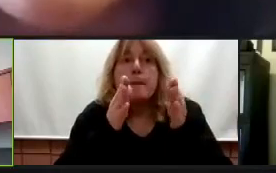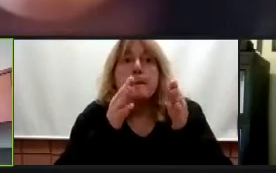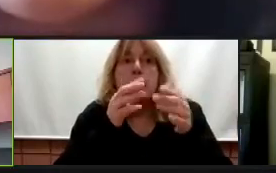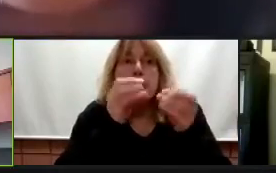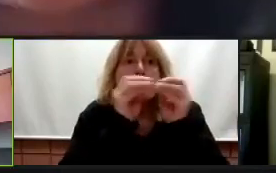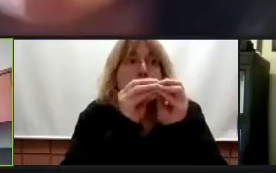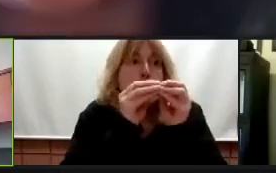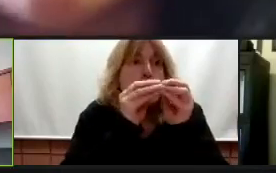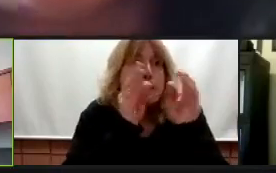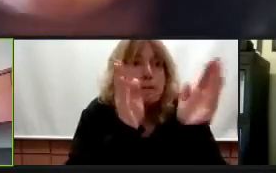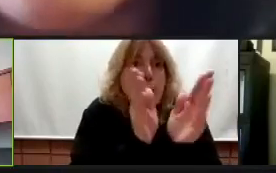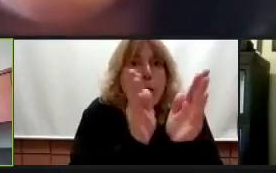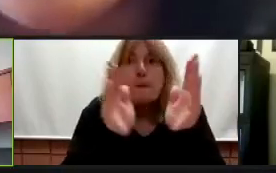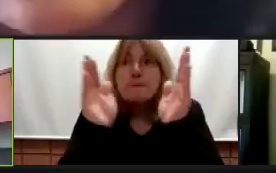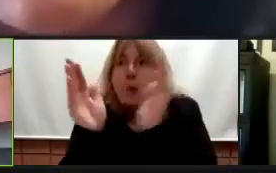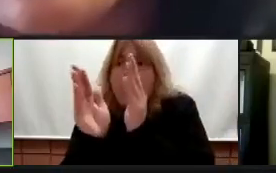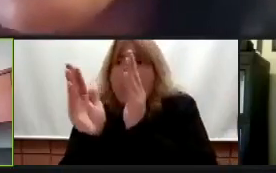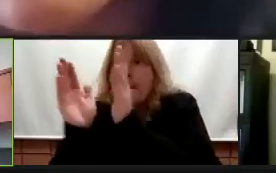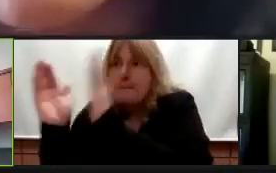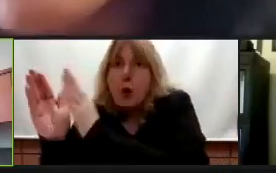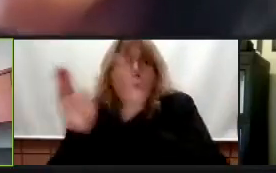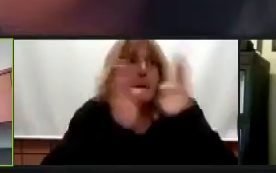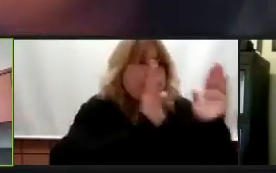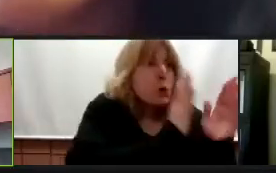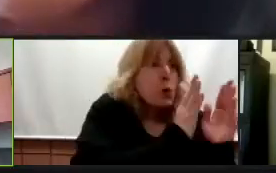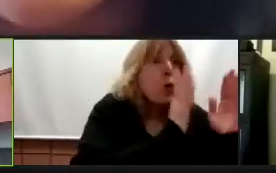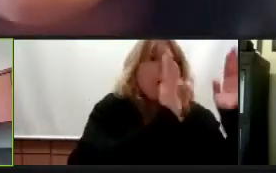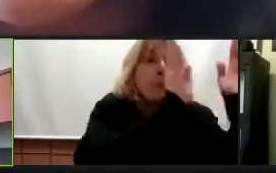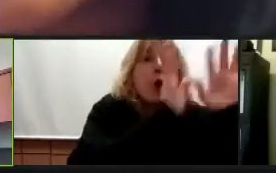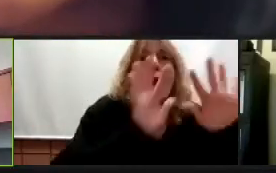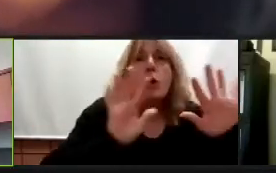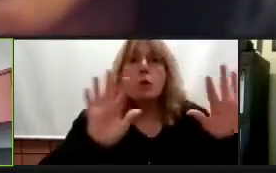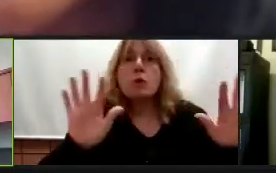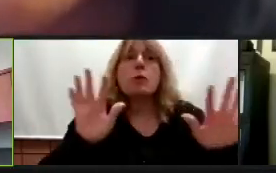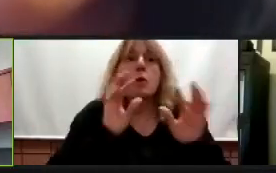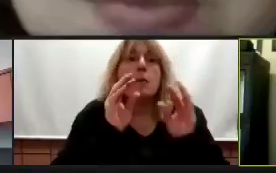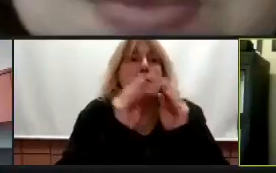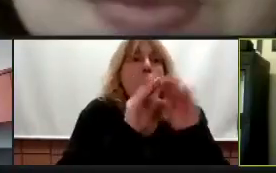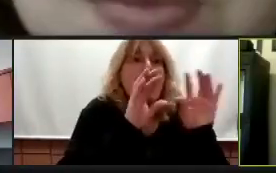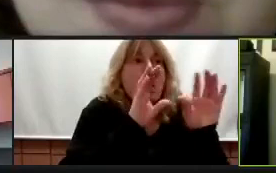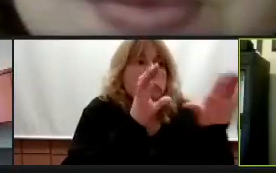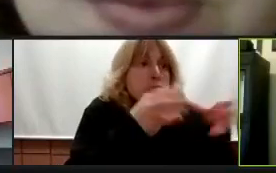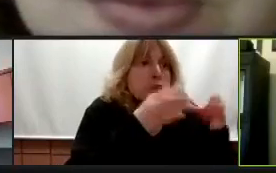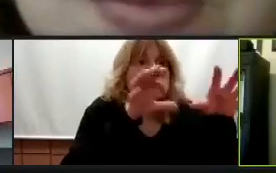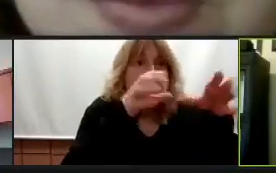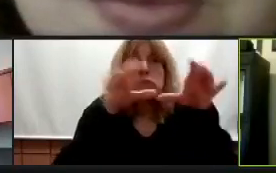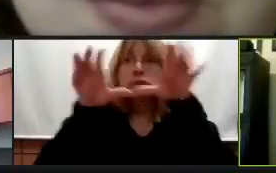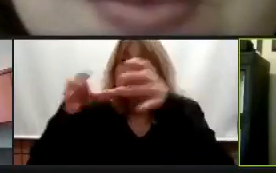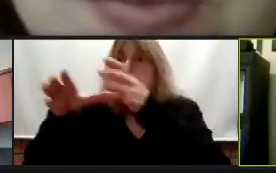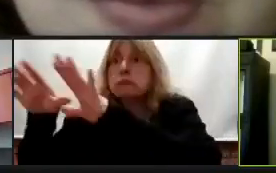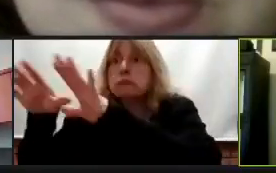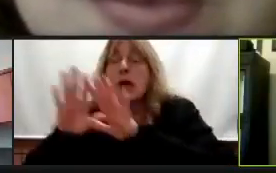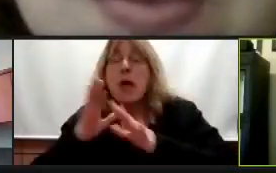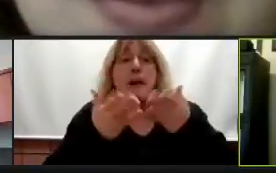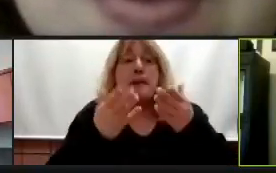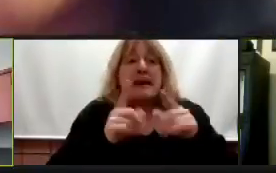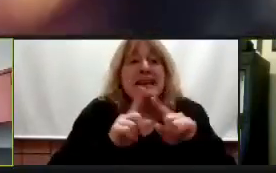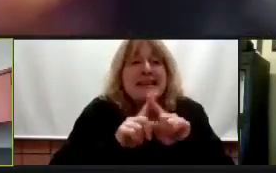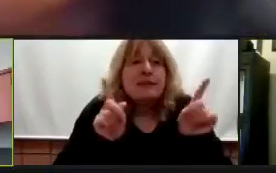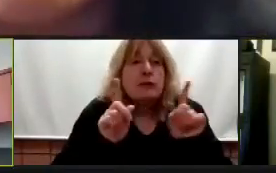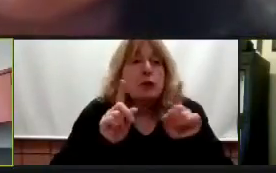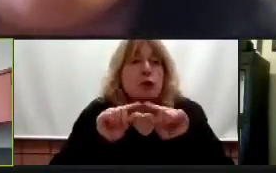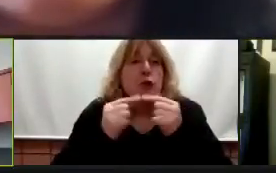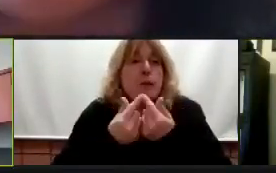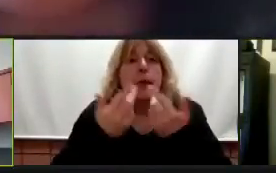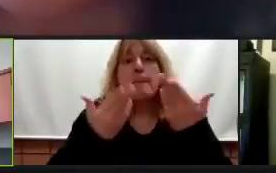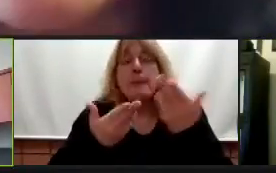give individuals smaller populations to work with. Look at certain things like different groups if possible. So you may have an A